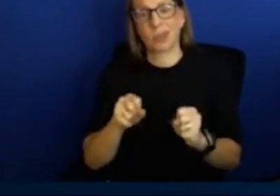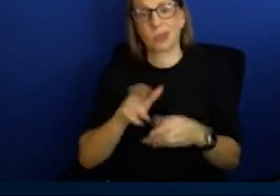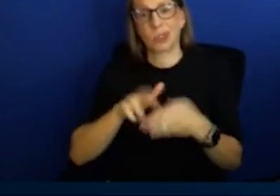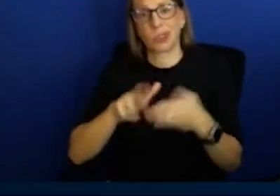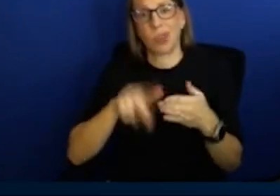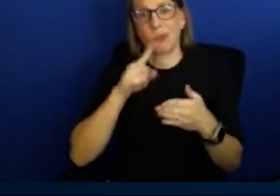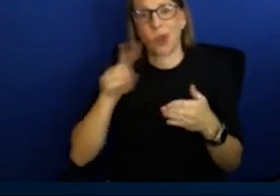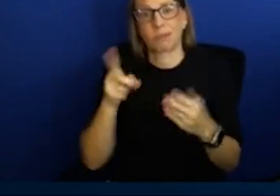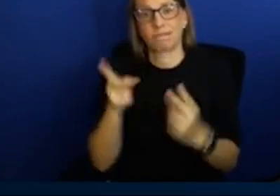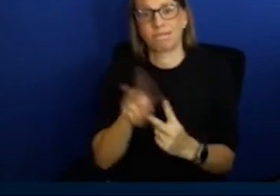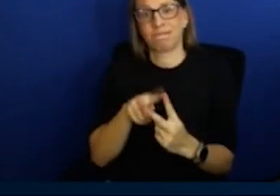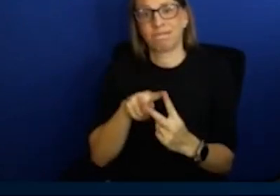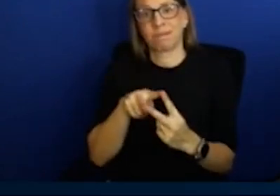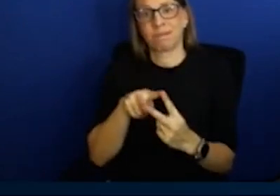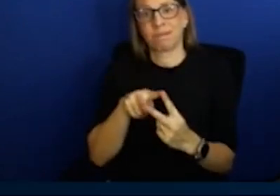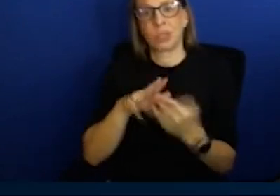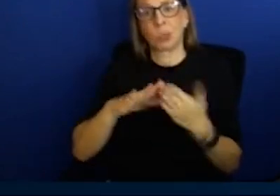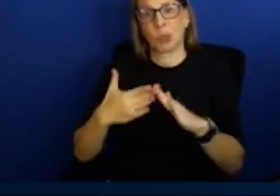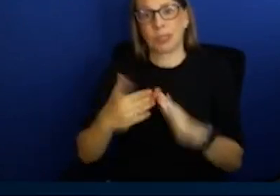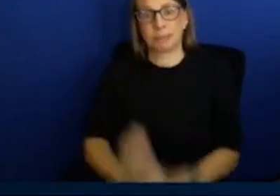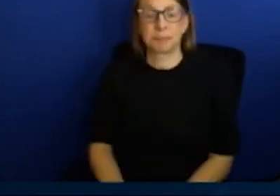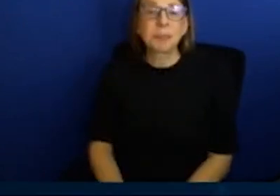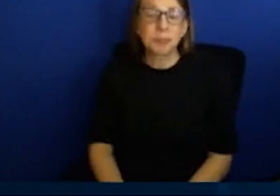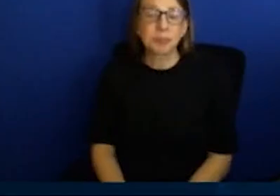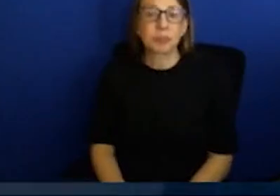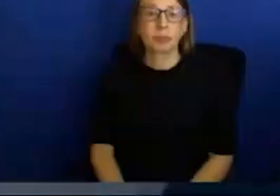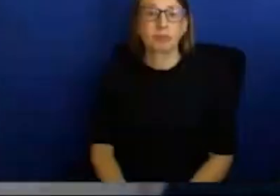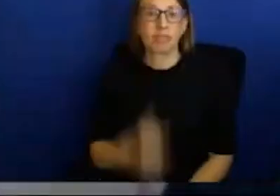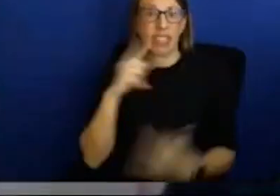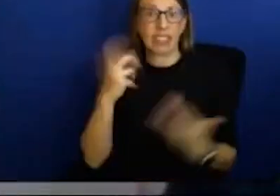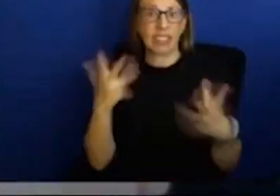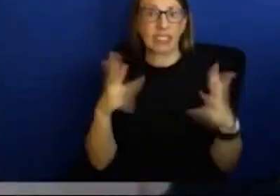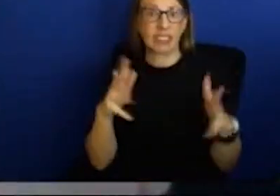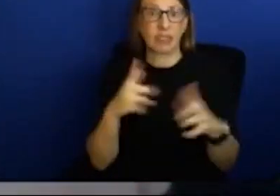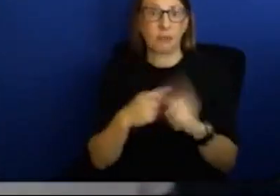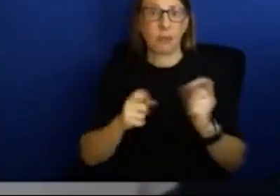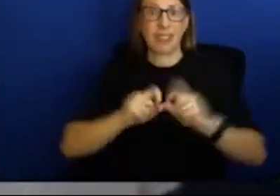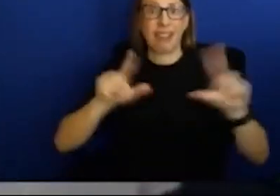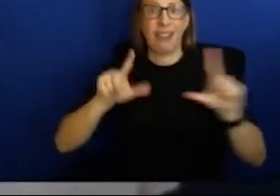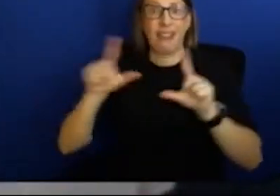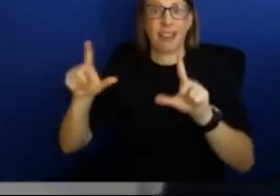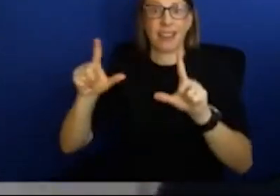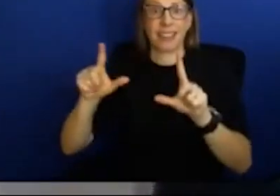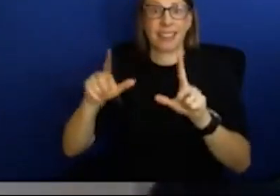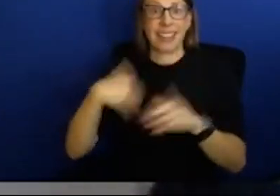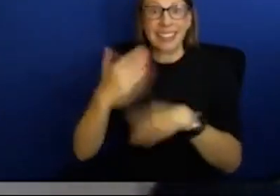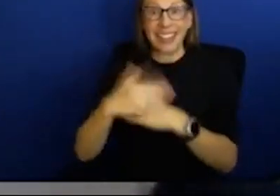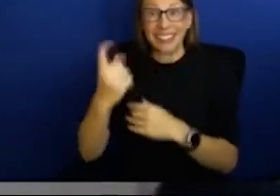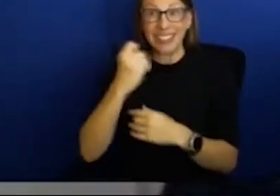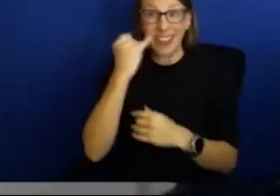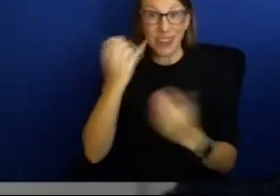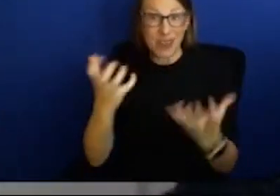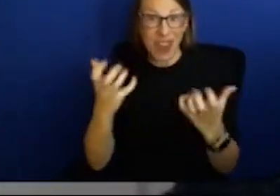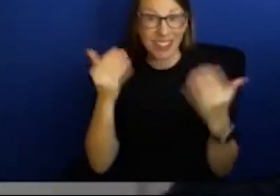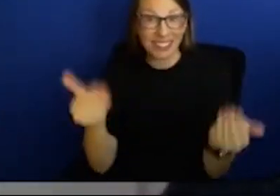communities. So I think that's all I had to share from the slides. We can advance to your next question if you'd like. Wow, you really, I